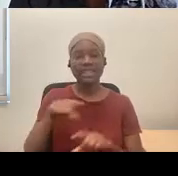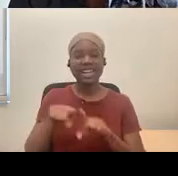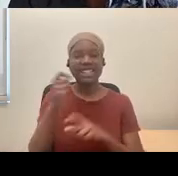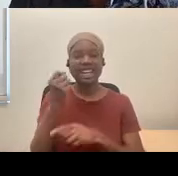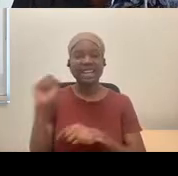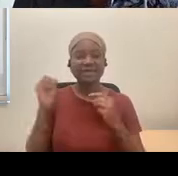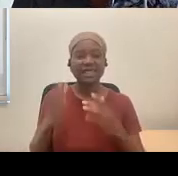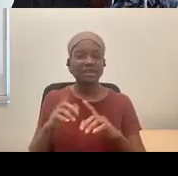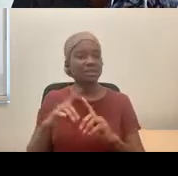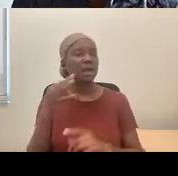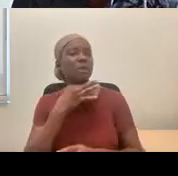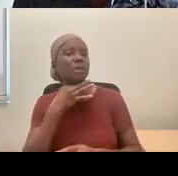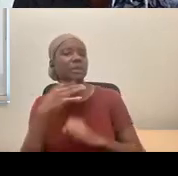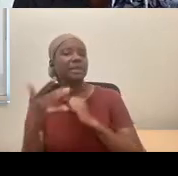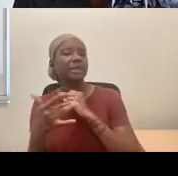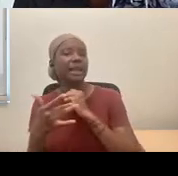concerned